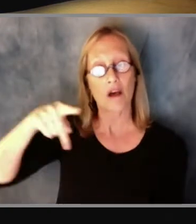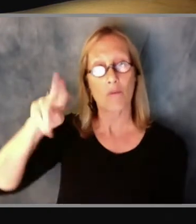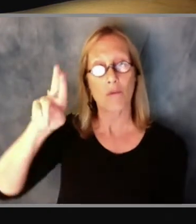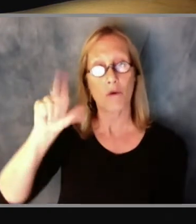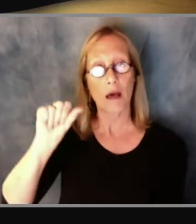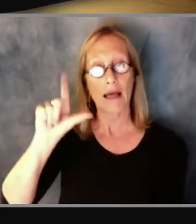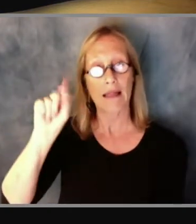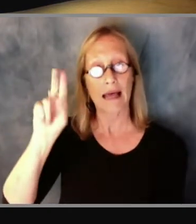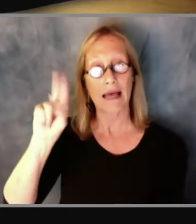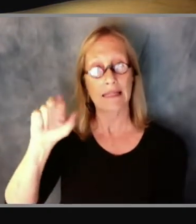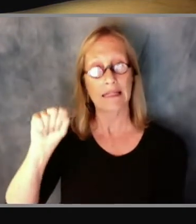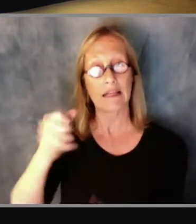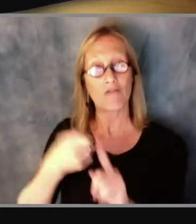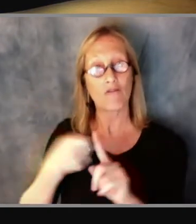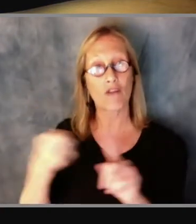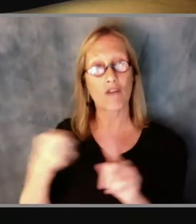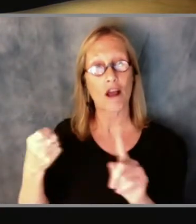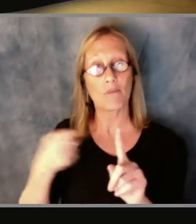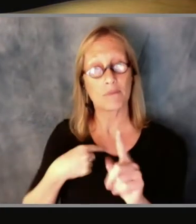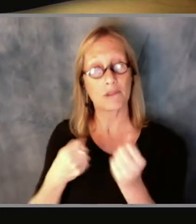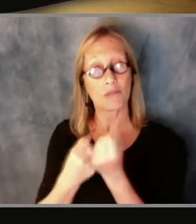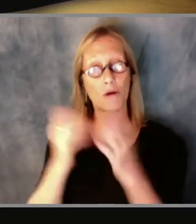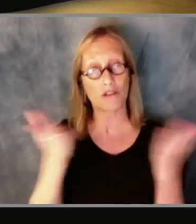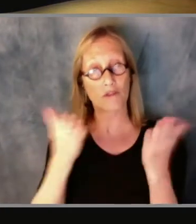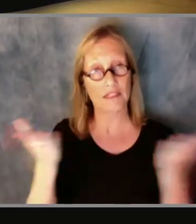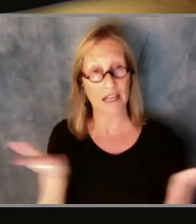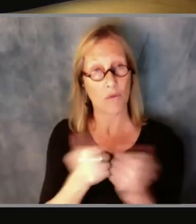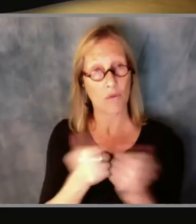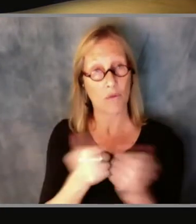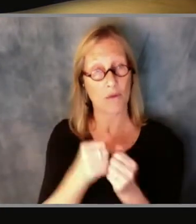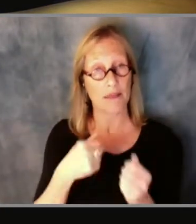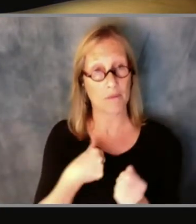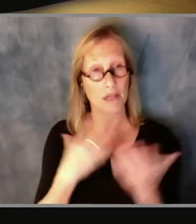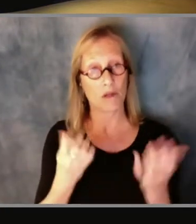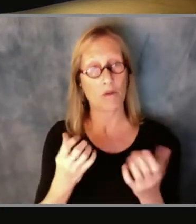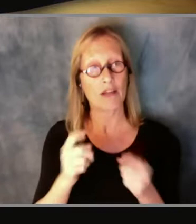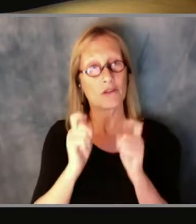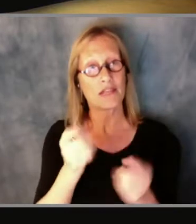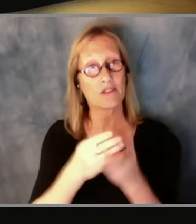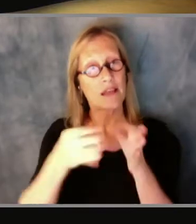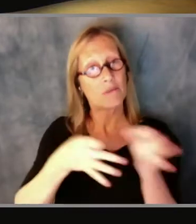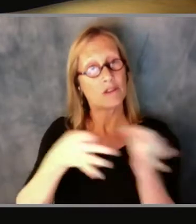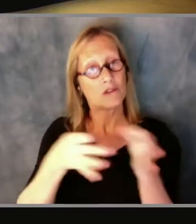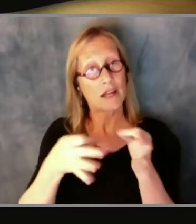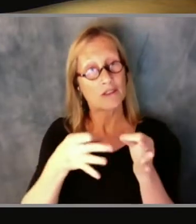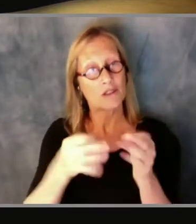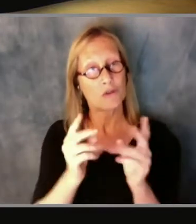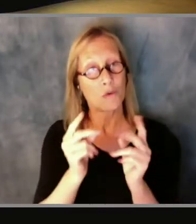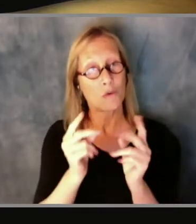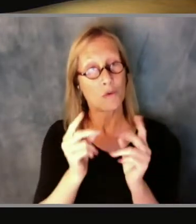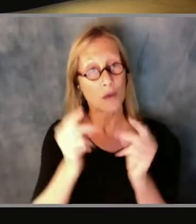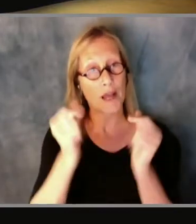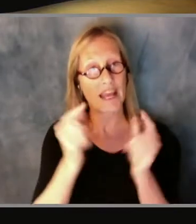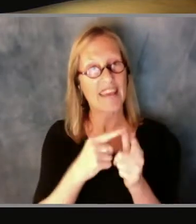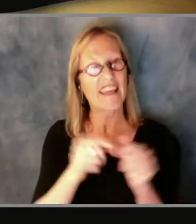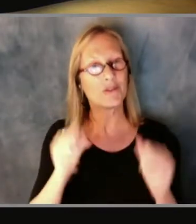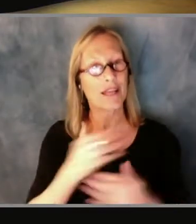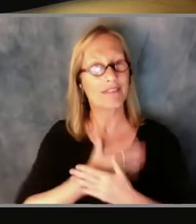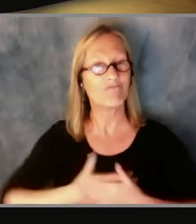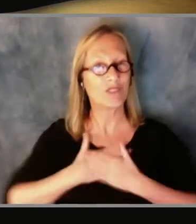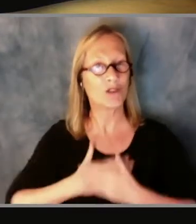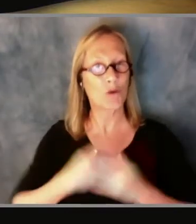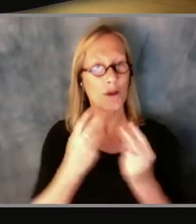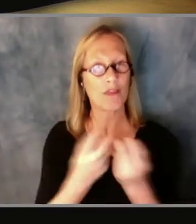with me. We want to give some instructions early on so everyone can enjoy the forum. There is